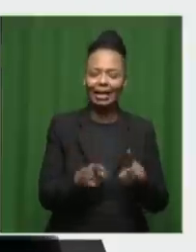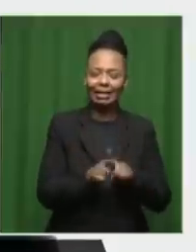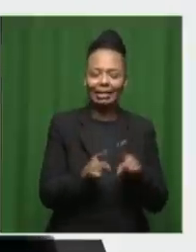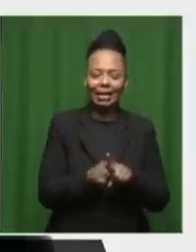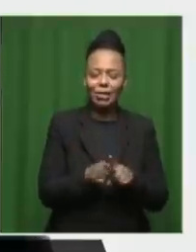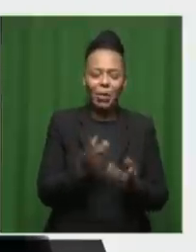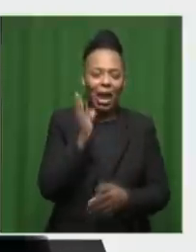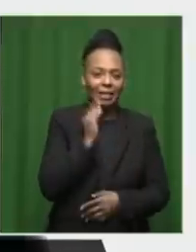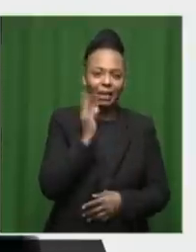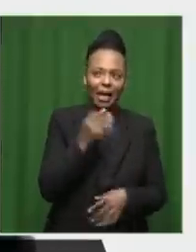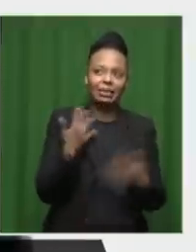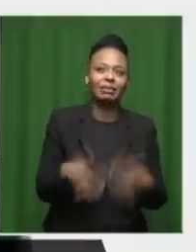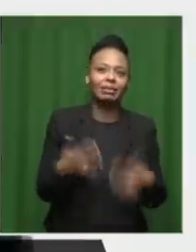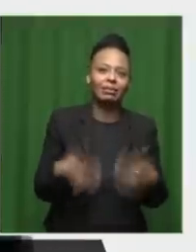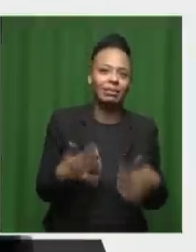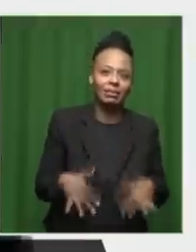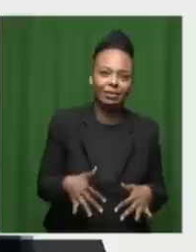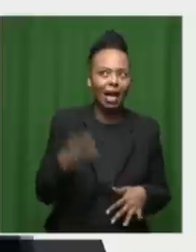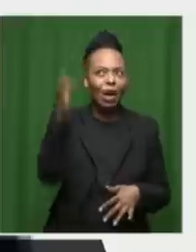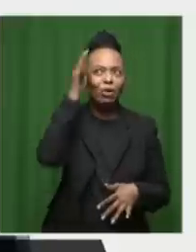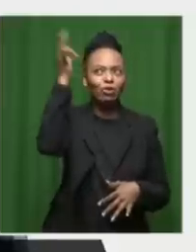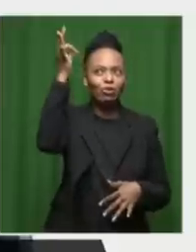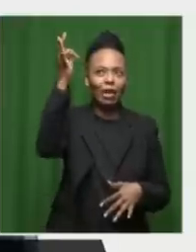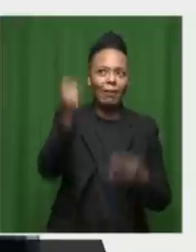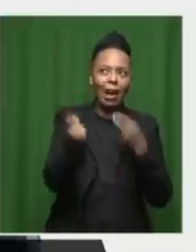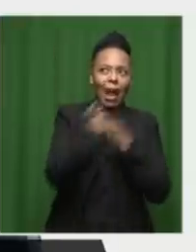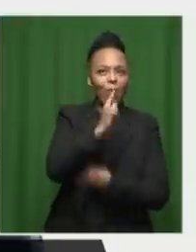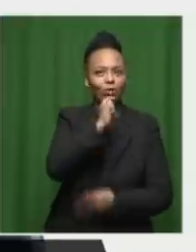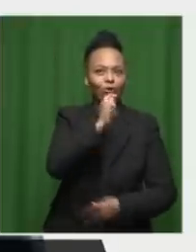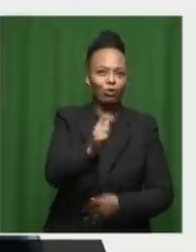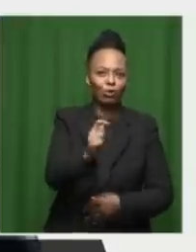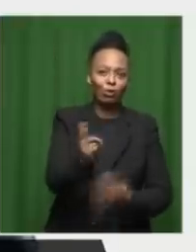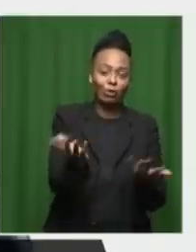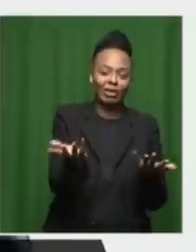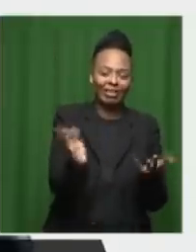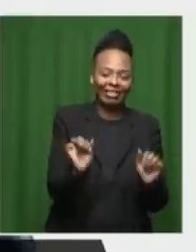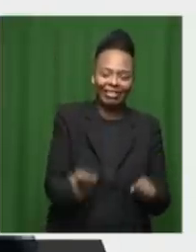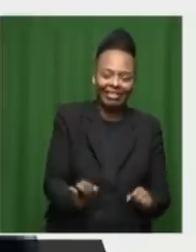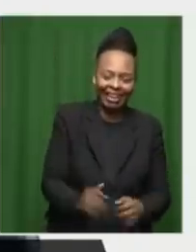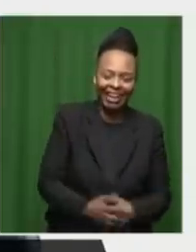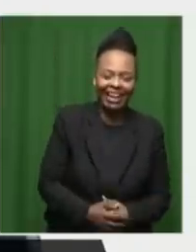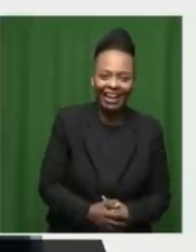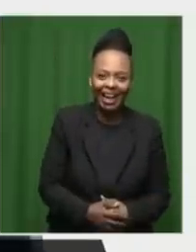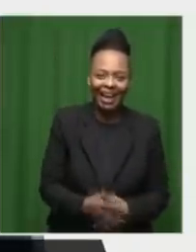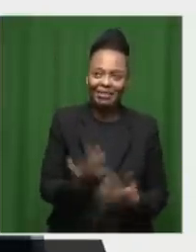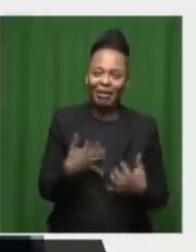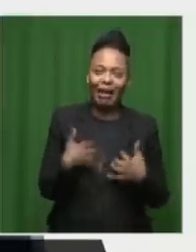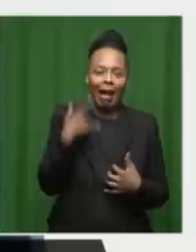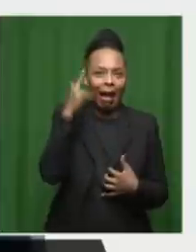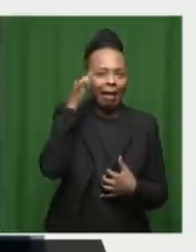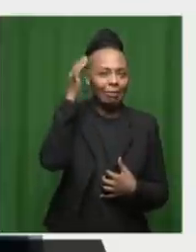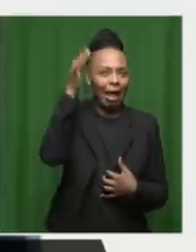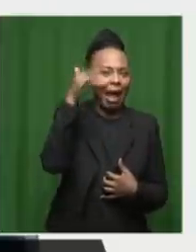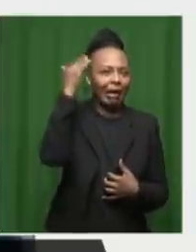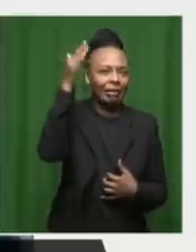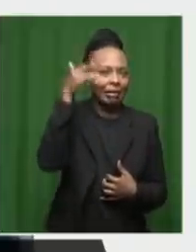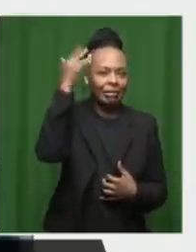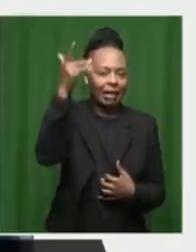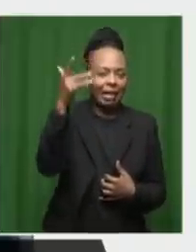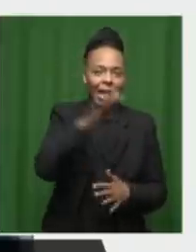life, and really just a dream coming true. And what I imagined it being, it just overwhelmed